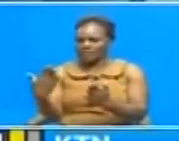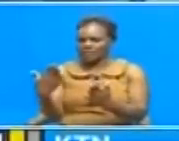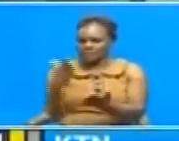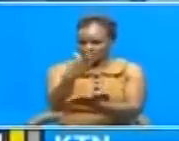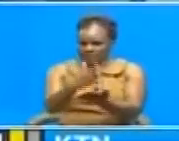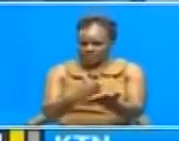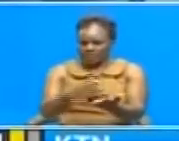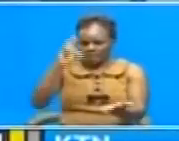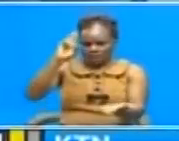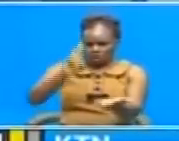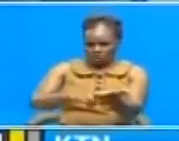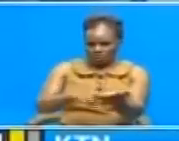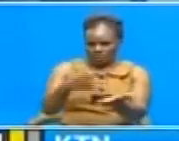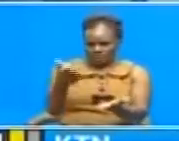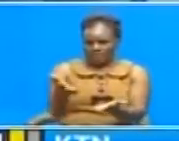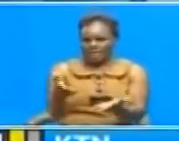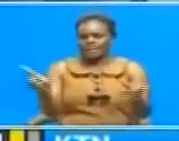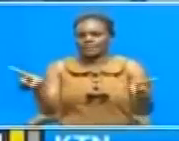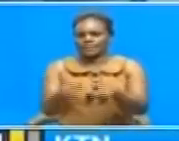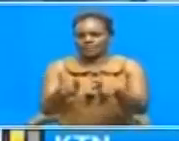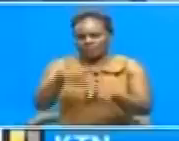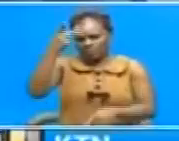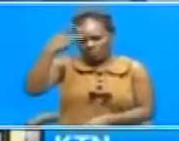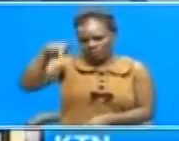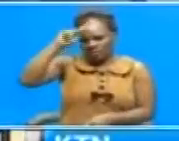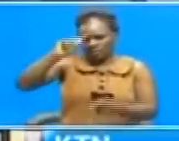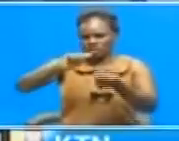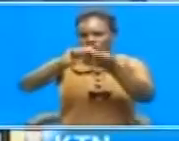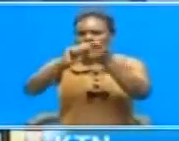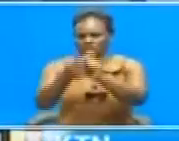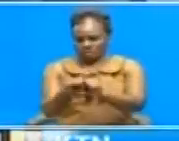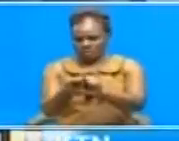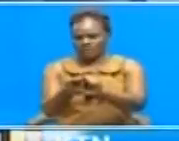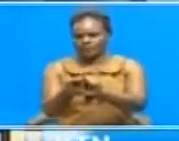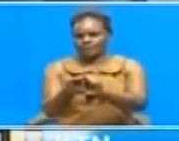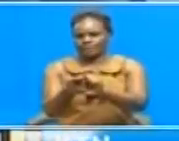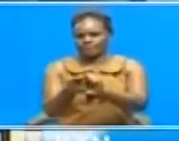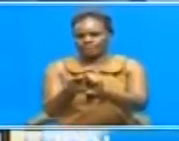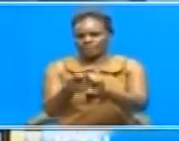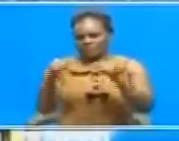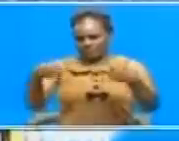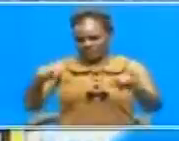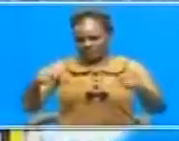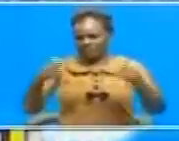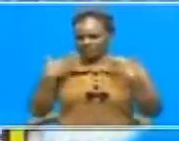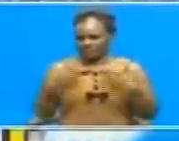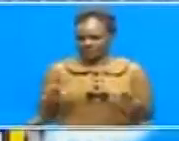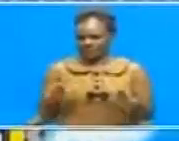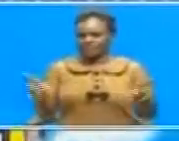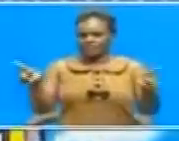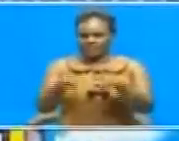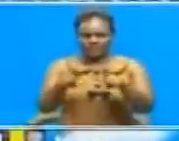sector recommended in terms of policy change and tariff, particularly tariff change, has been implemented. While enjoying